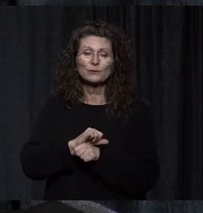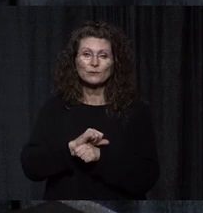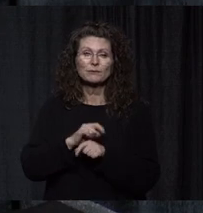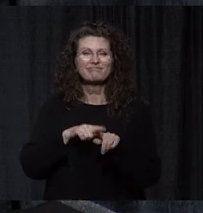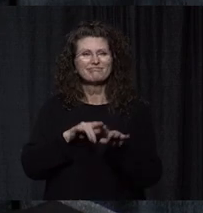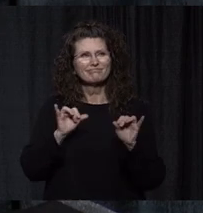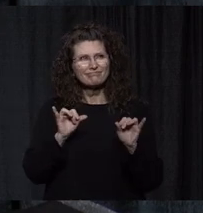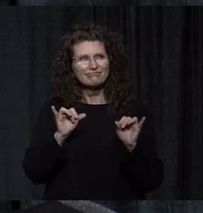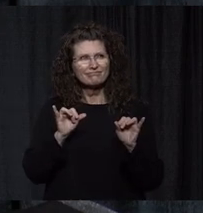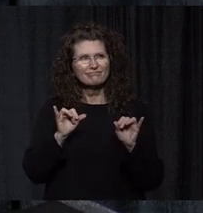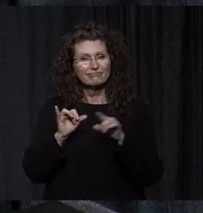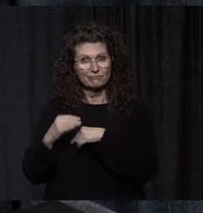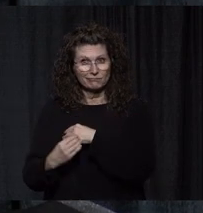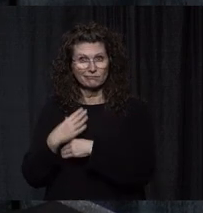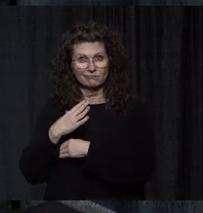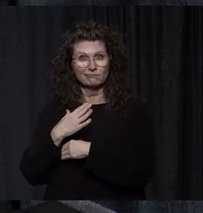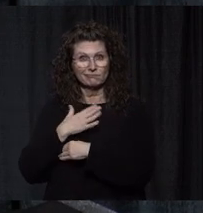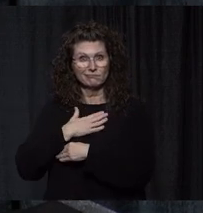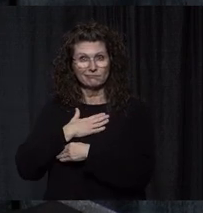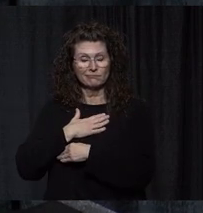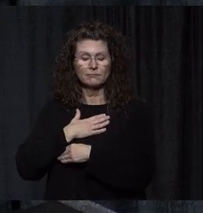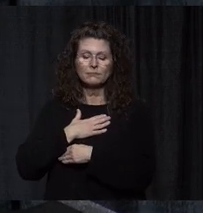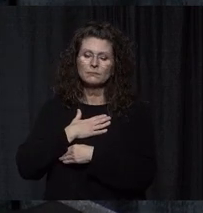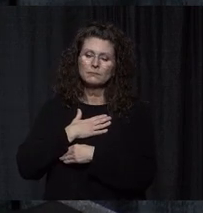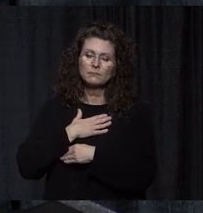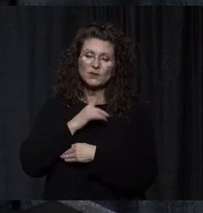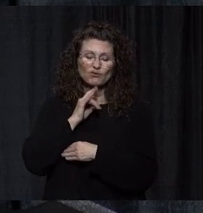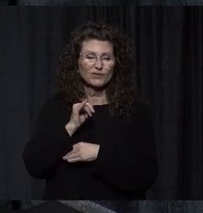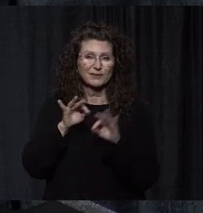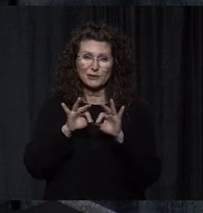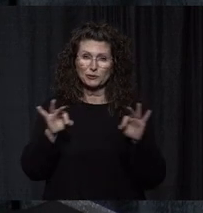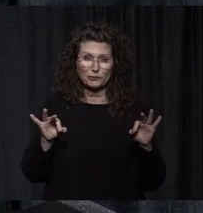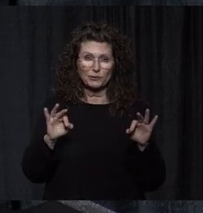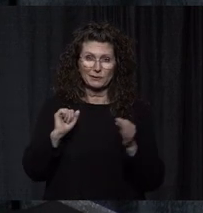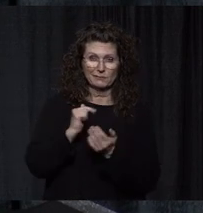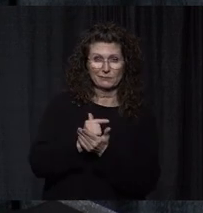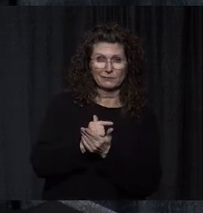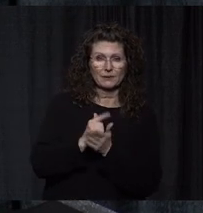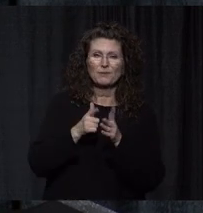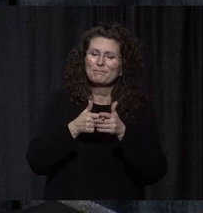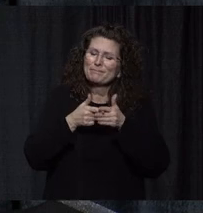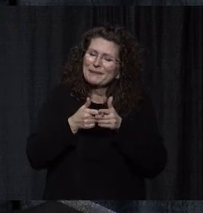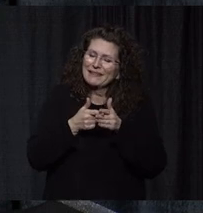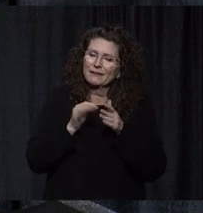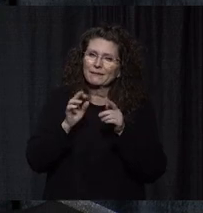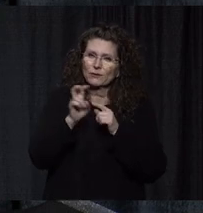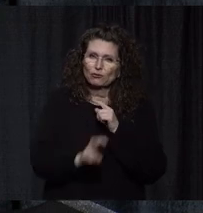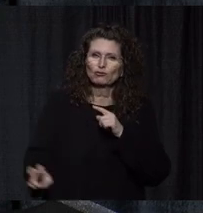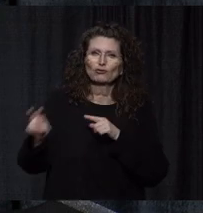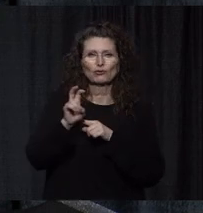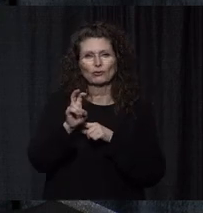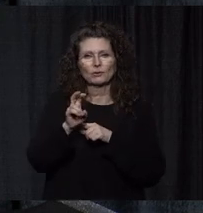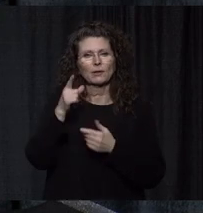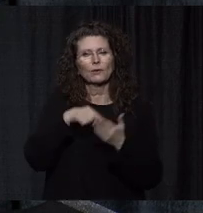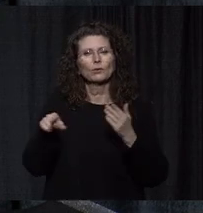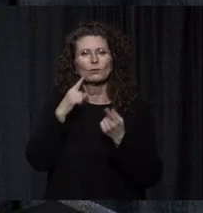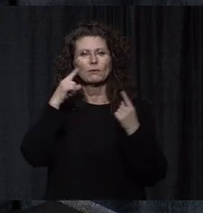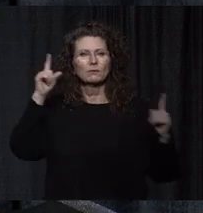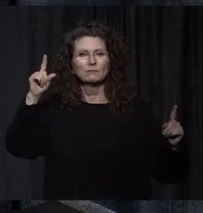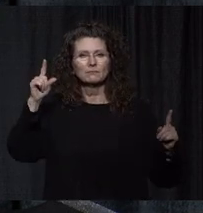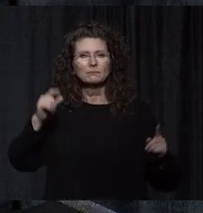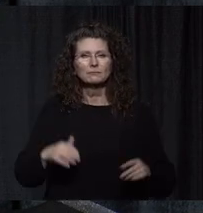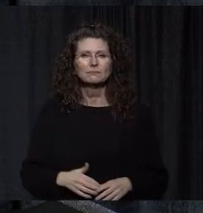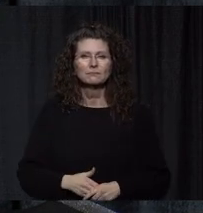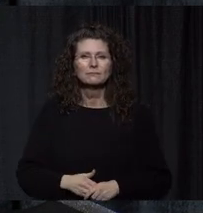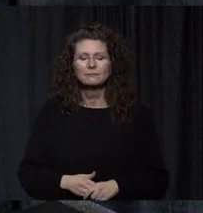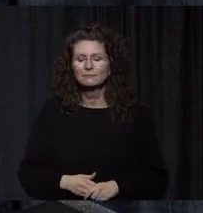would also say that it really is only the beginning of your journey in terms of the path that you'll take. And these